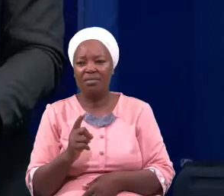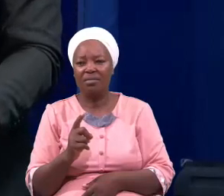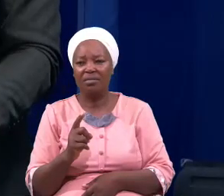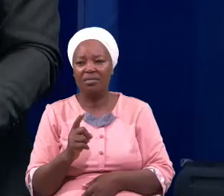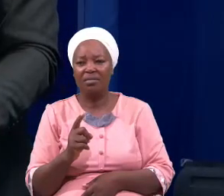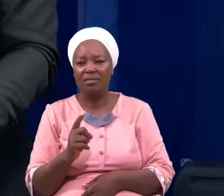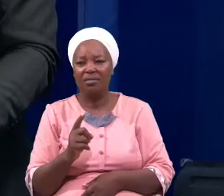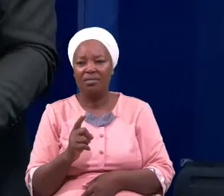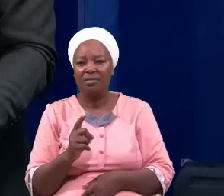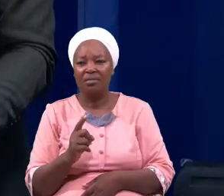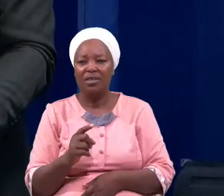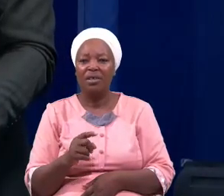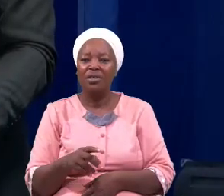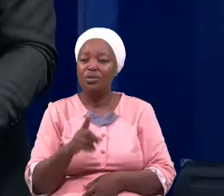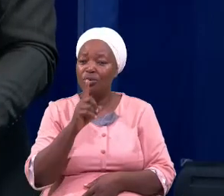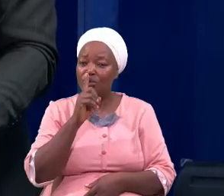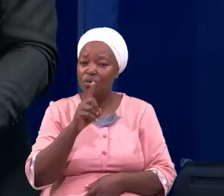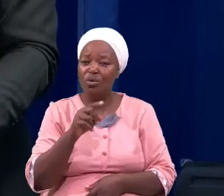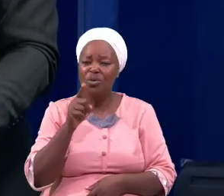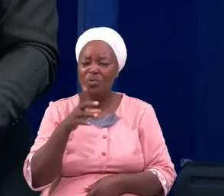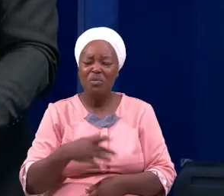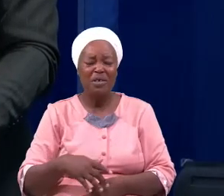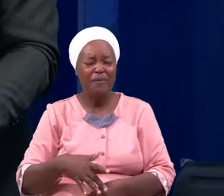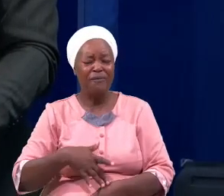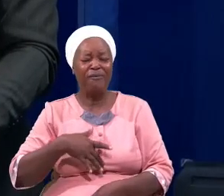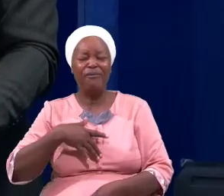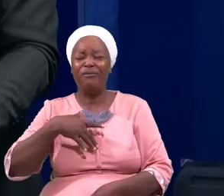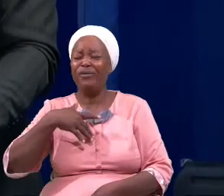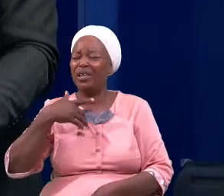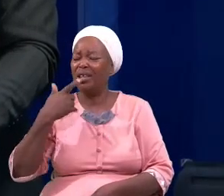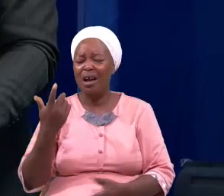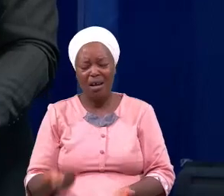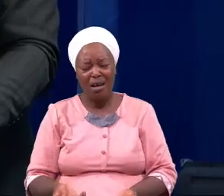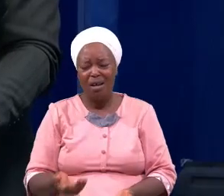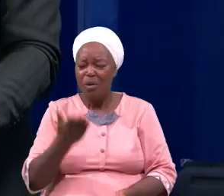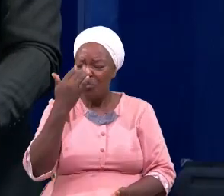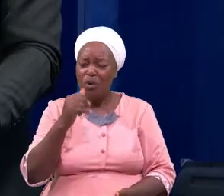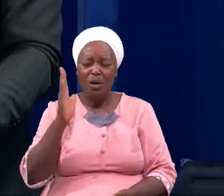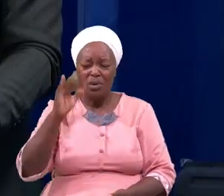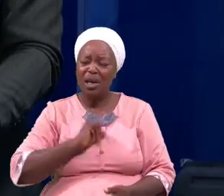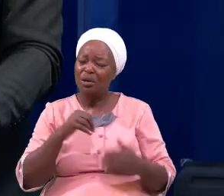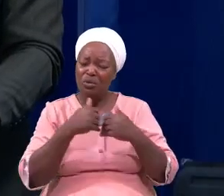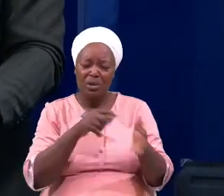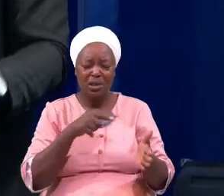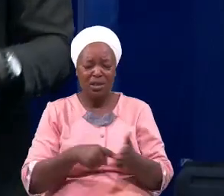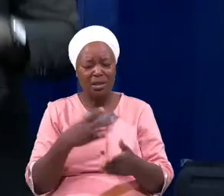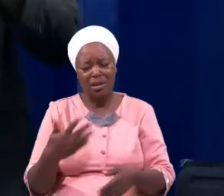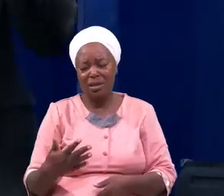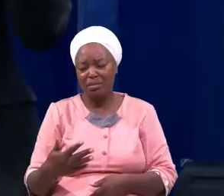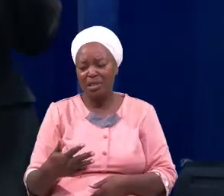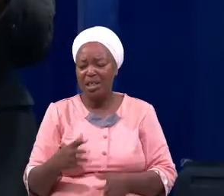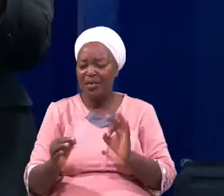In fact, you will regret, you will feel it was better that you didn't even have it at all at the first instance.